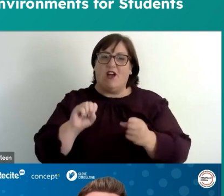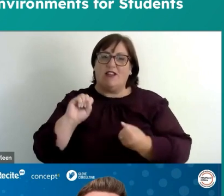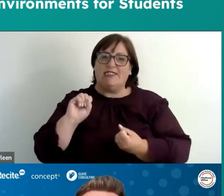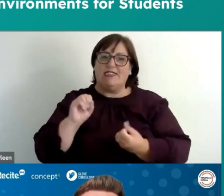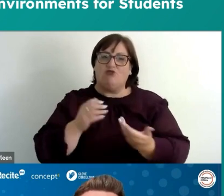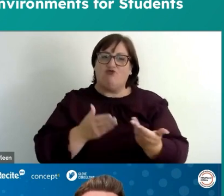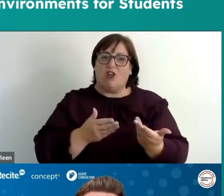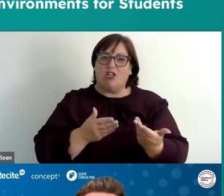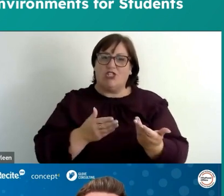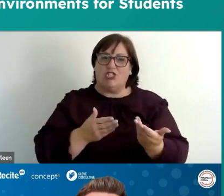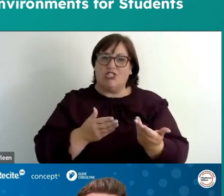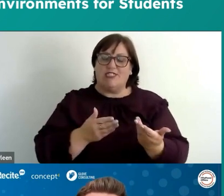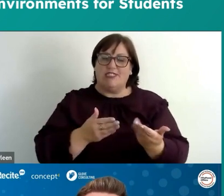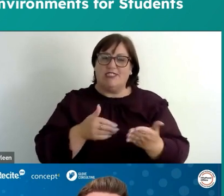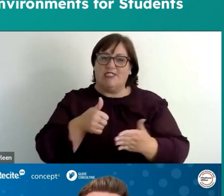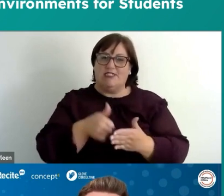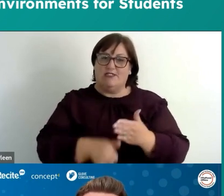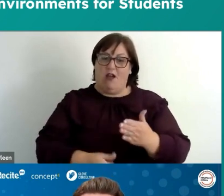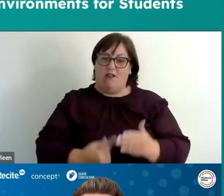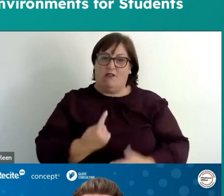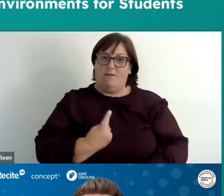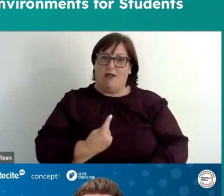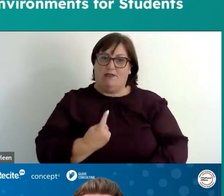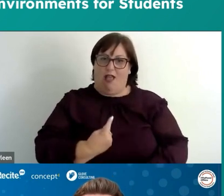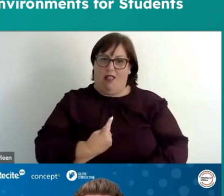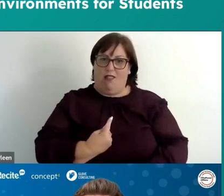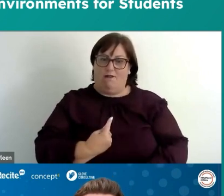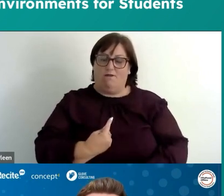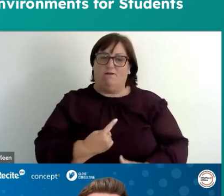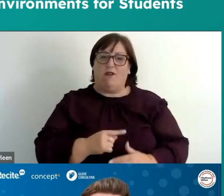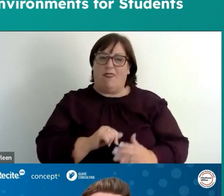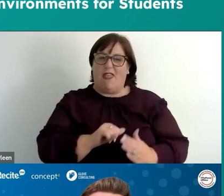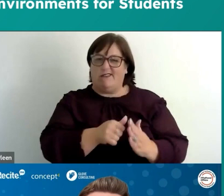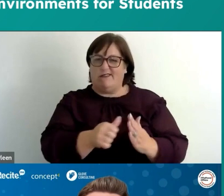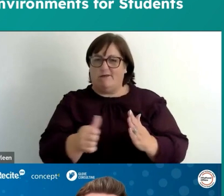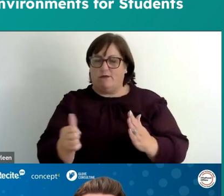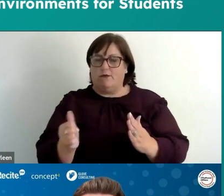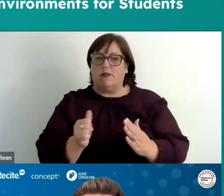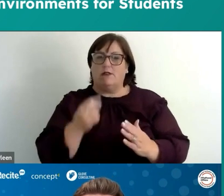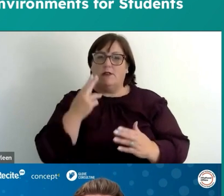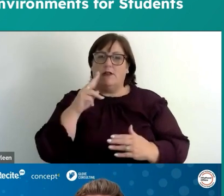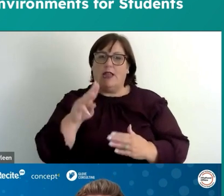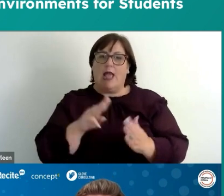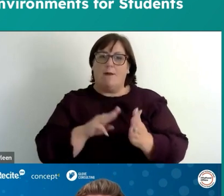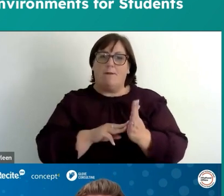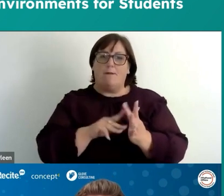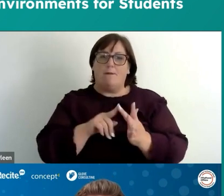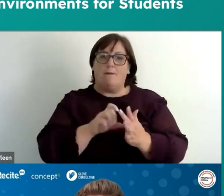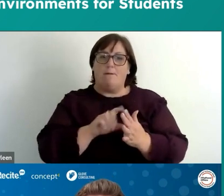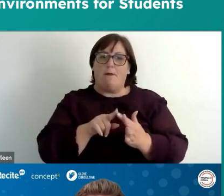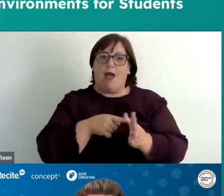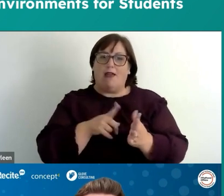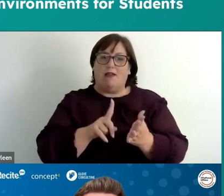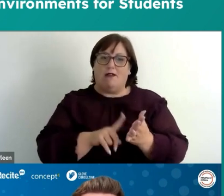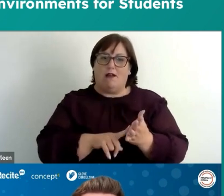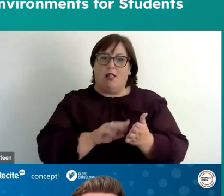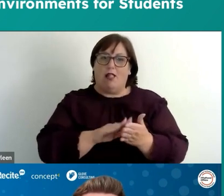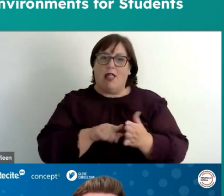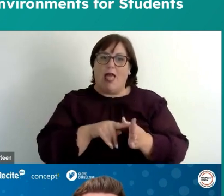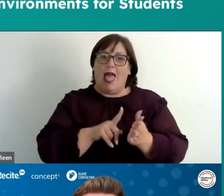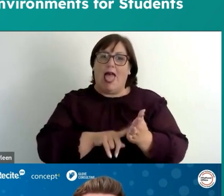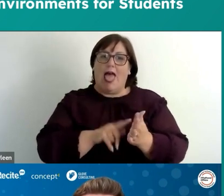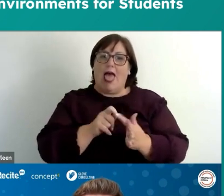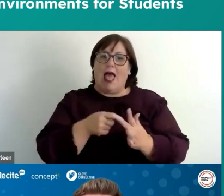myself first, then we'll say hello to everyone else. Hi everyone, my name is Michael Halpin, and I'm head of